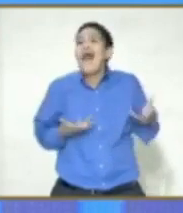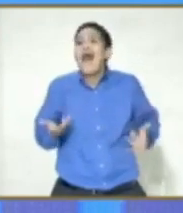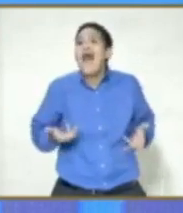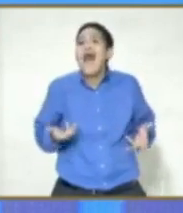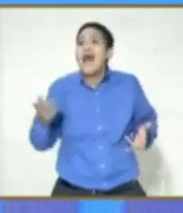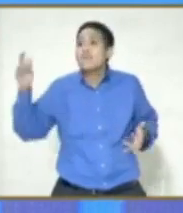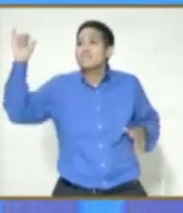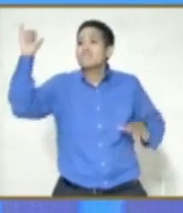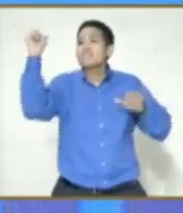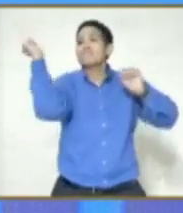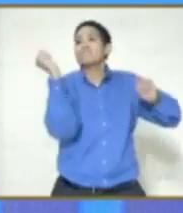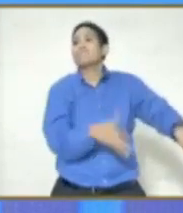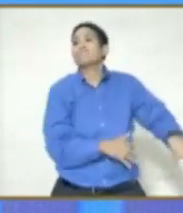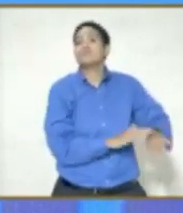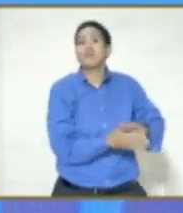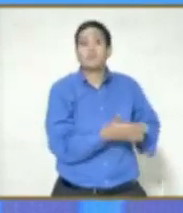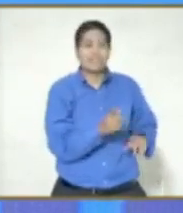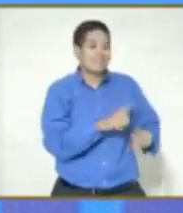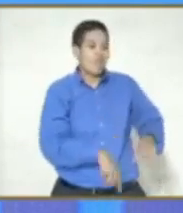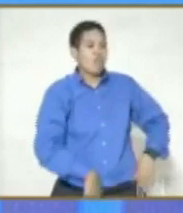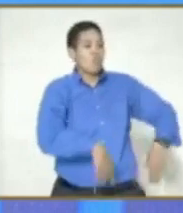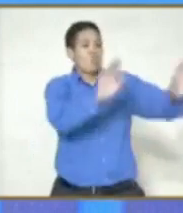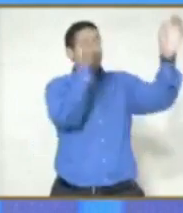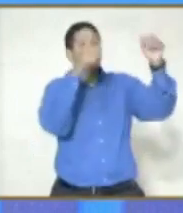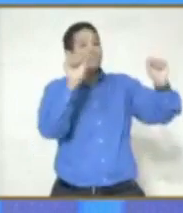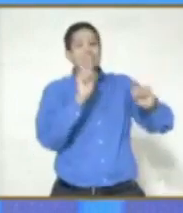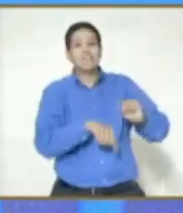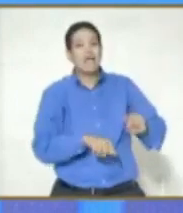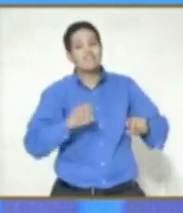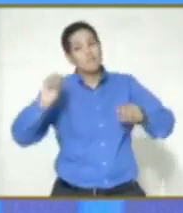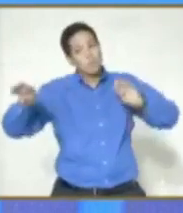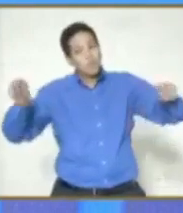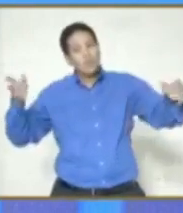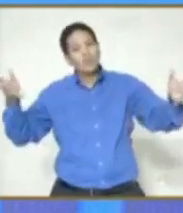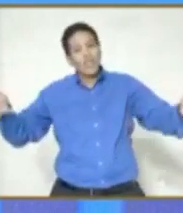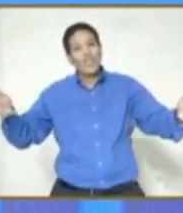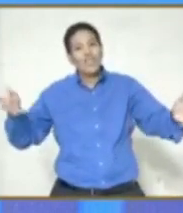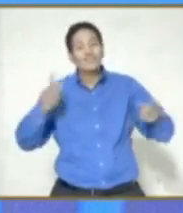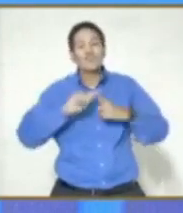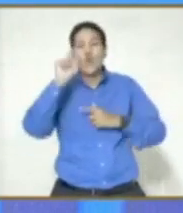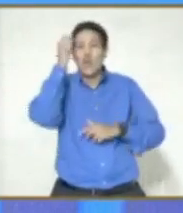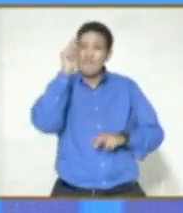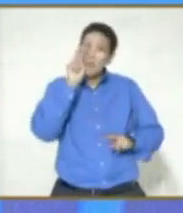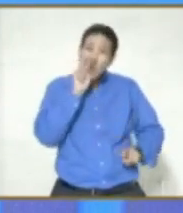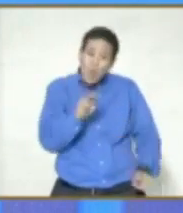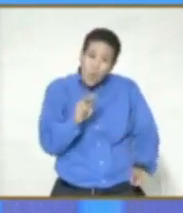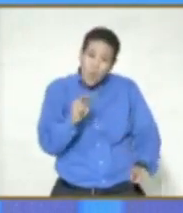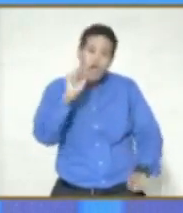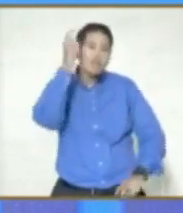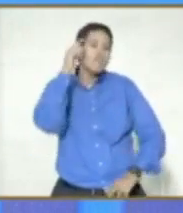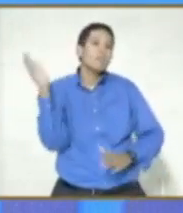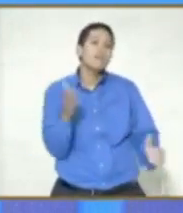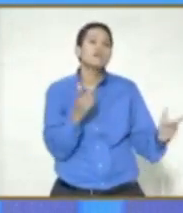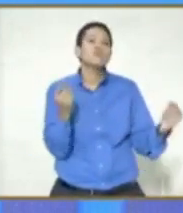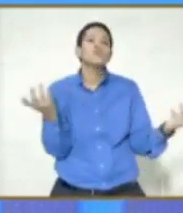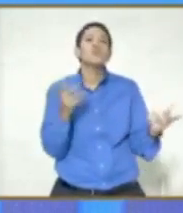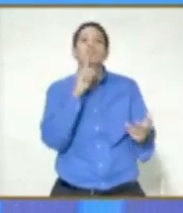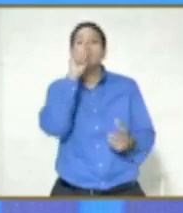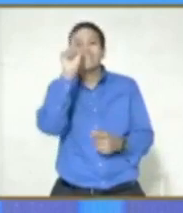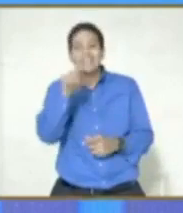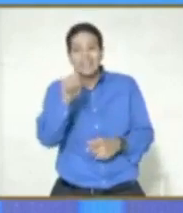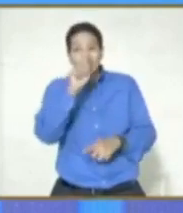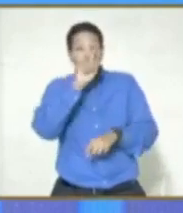on the street. So the government is looking at it, and the government intends to do what is necessary